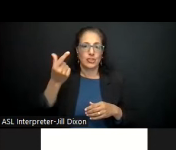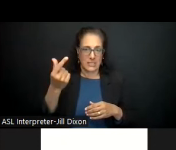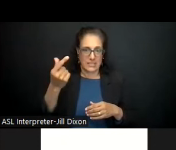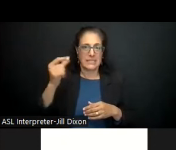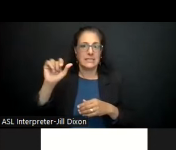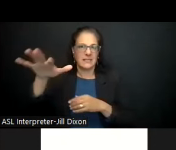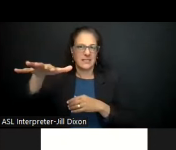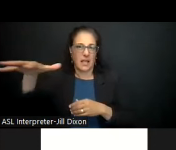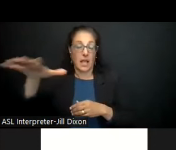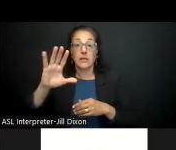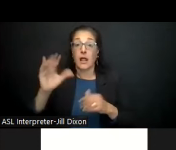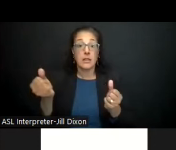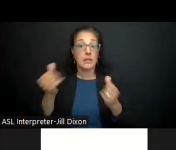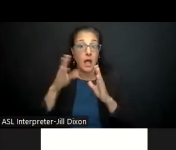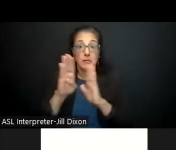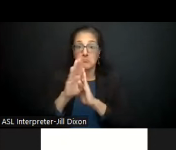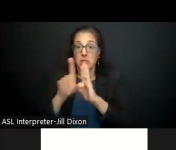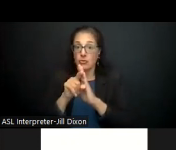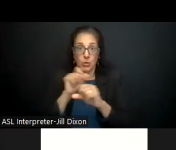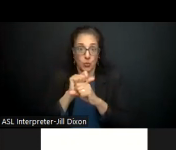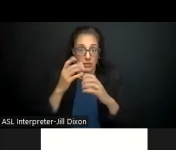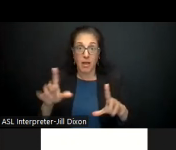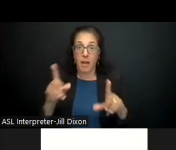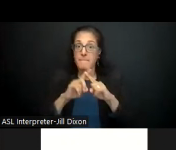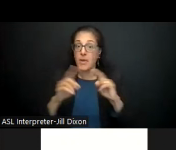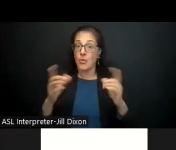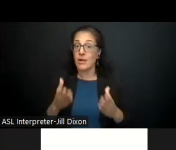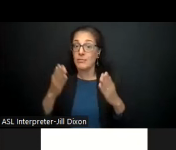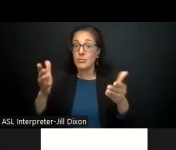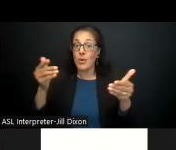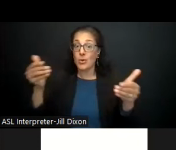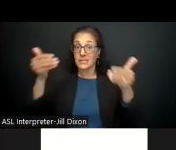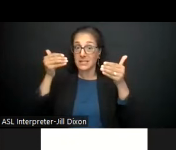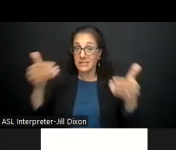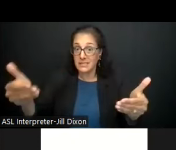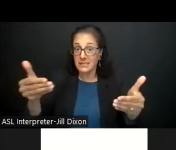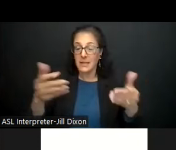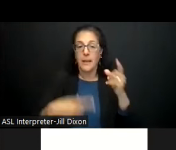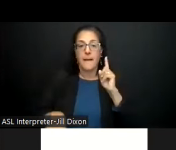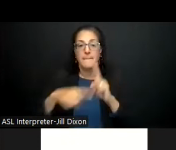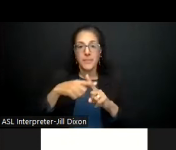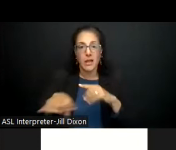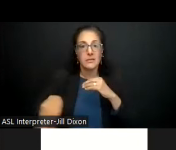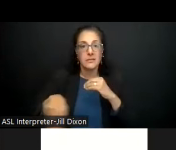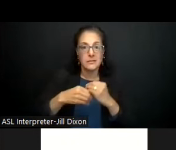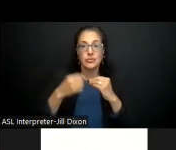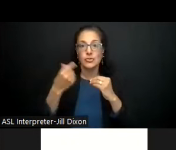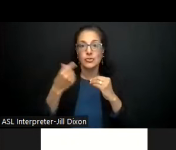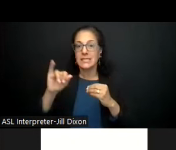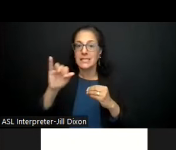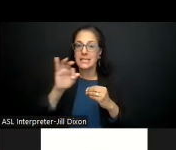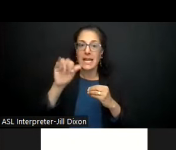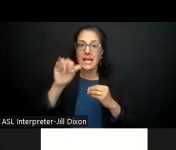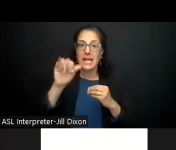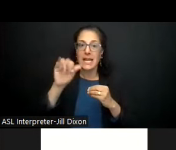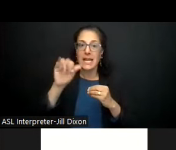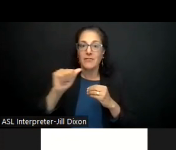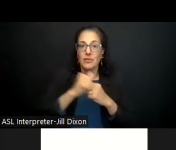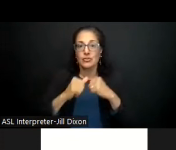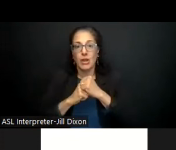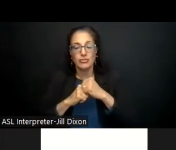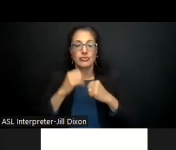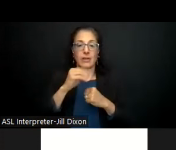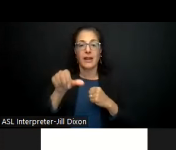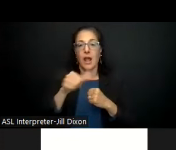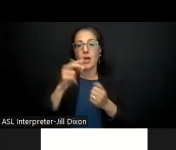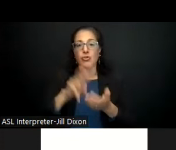we're proposing both moving it forward and enhancing it with green infrastructure, other resilient practices so that it